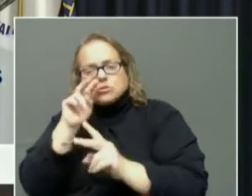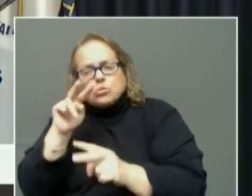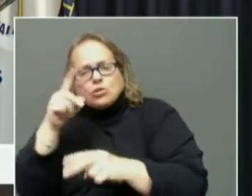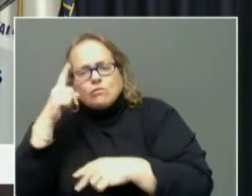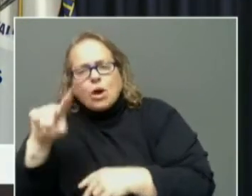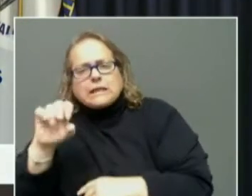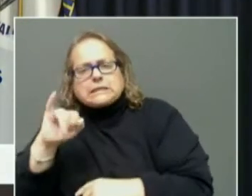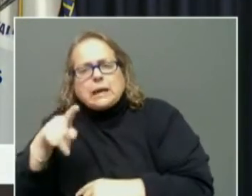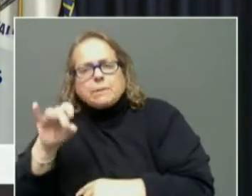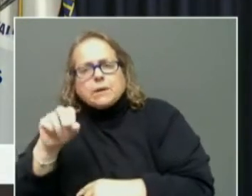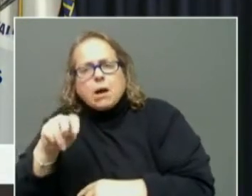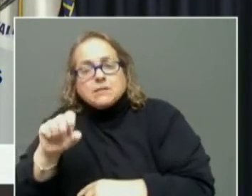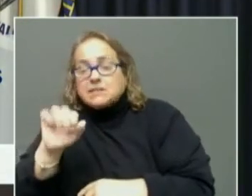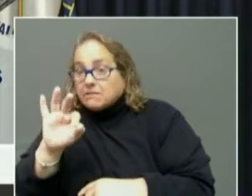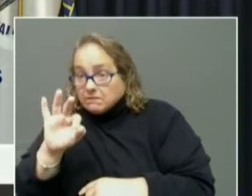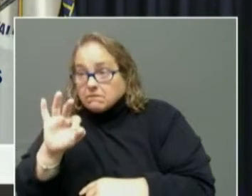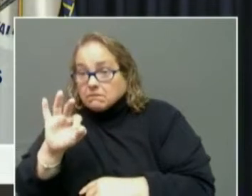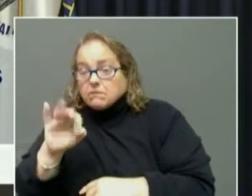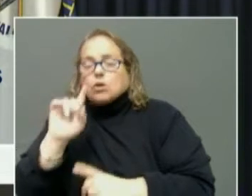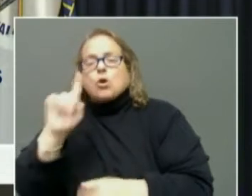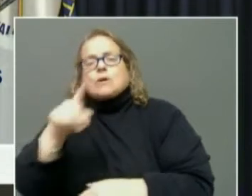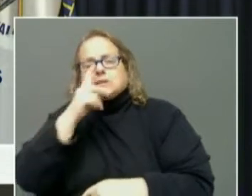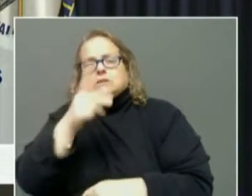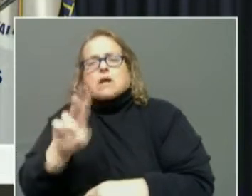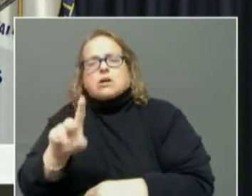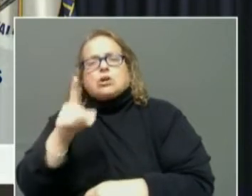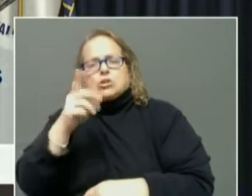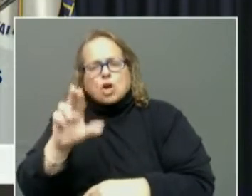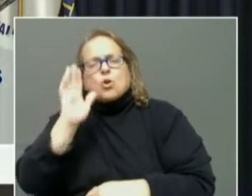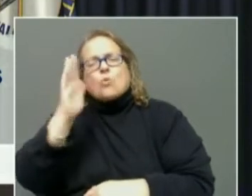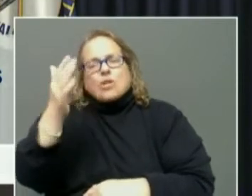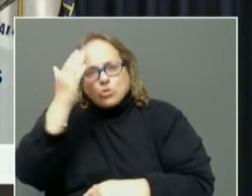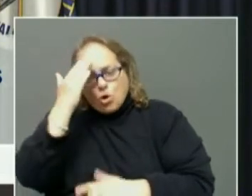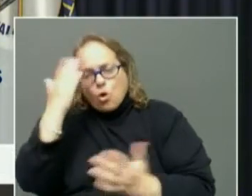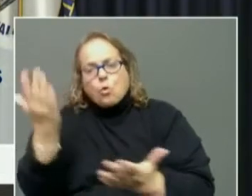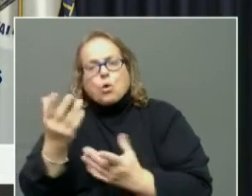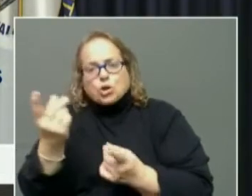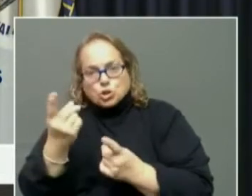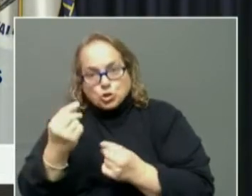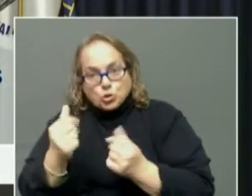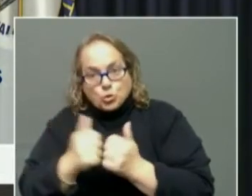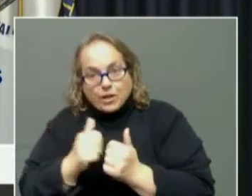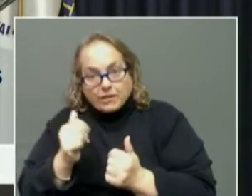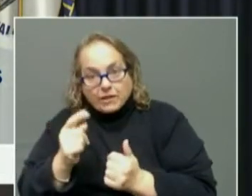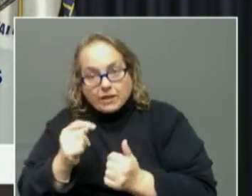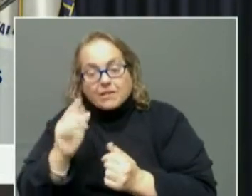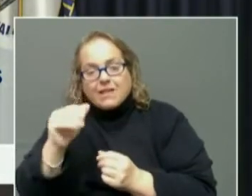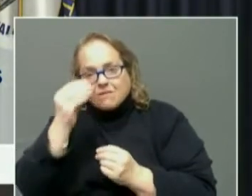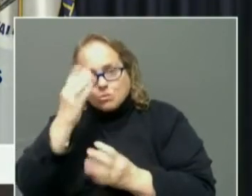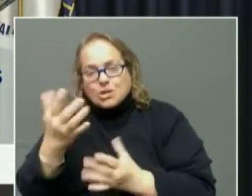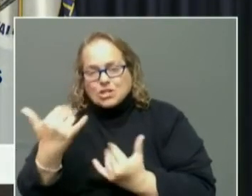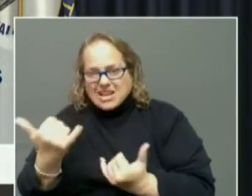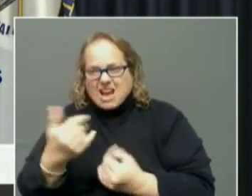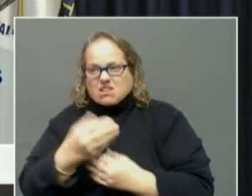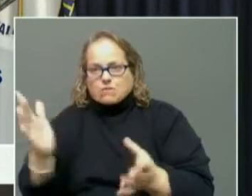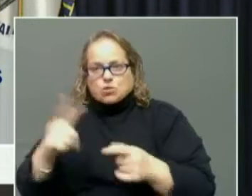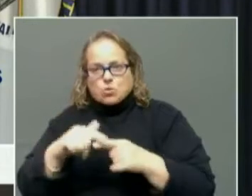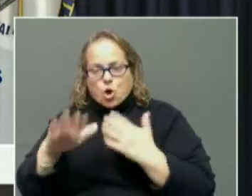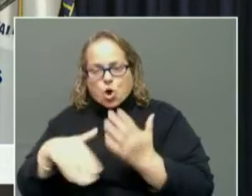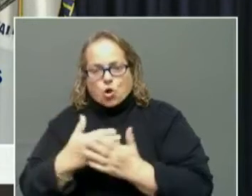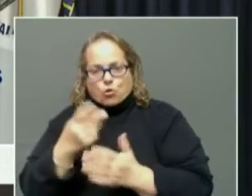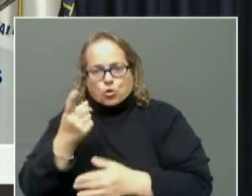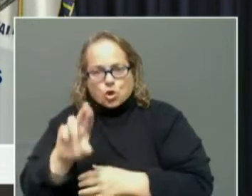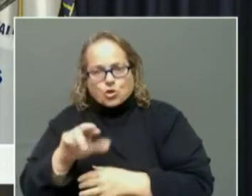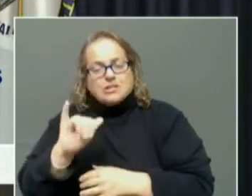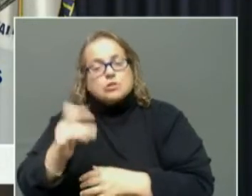right? Go see the doctor. The doctor's going to know the type of treatment for this. And that information's getting out right now. That's one of the reasons for the pause.